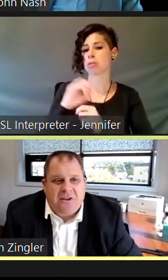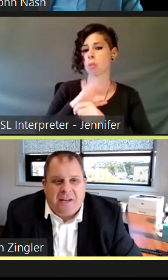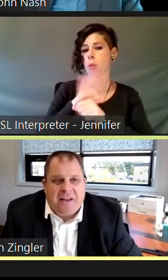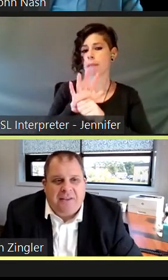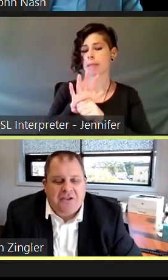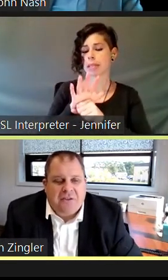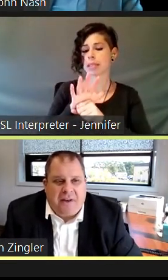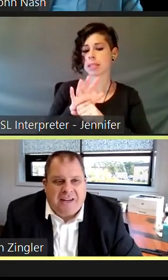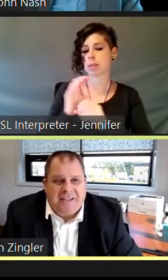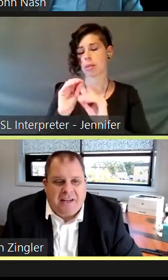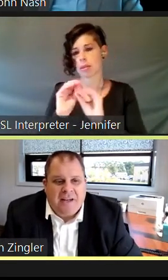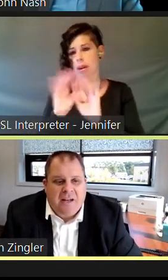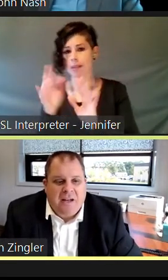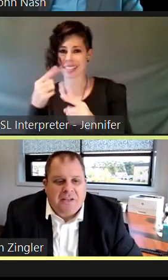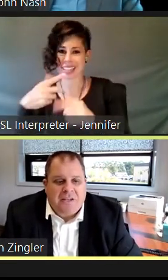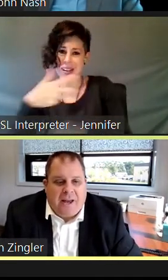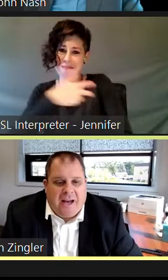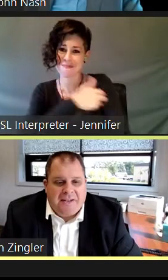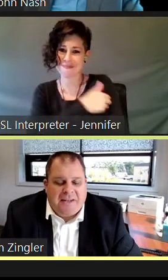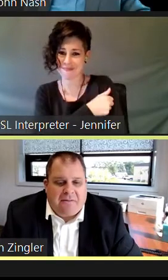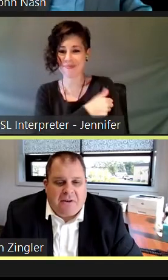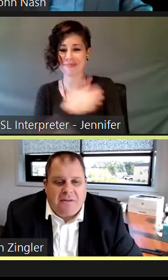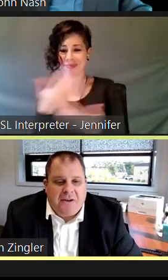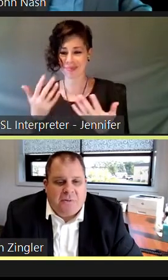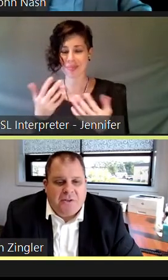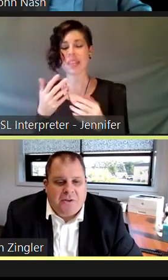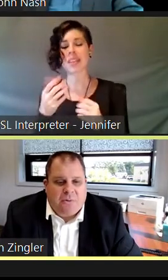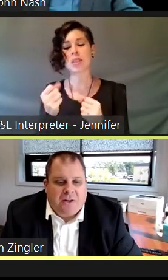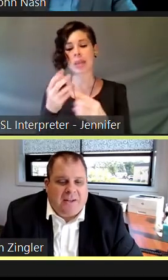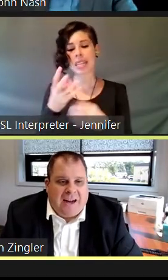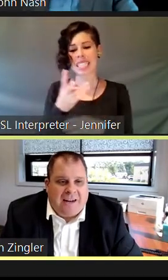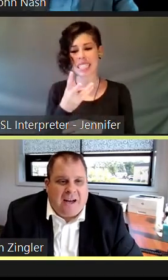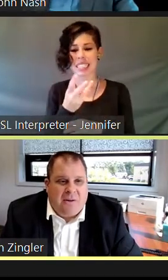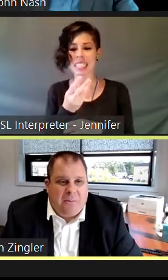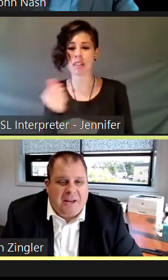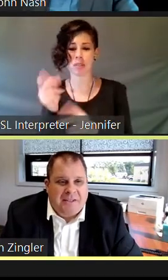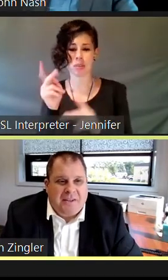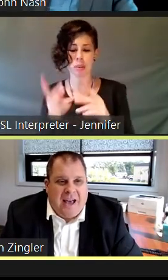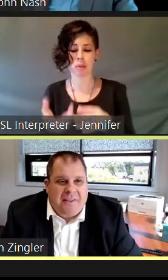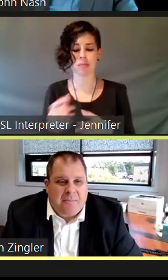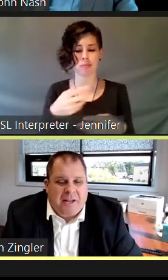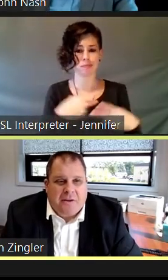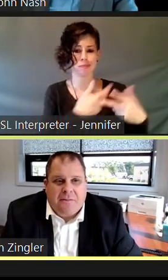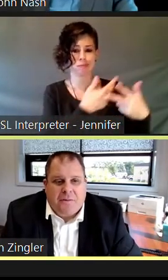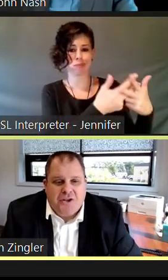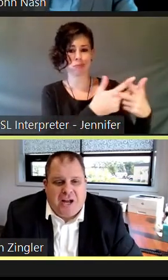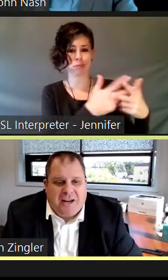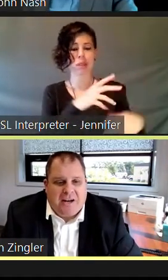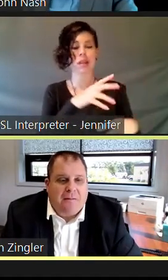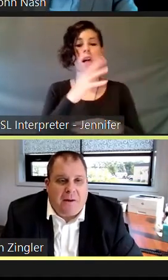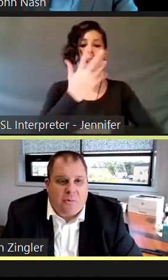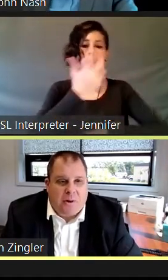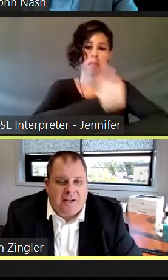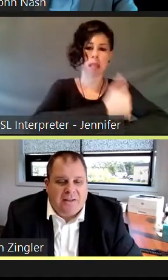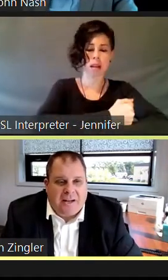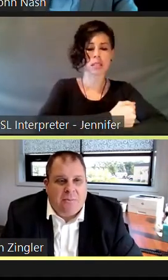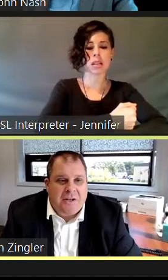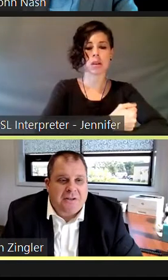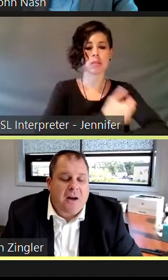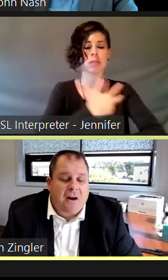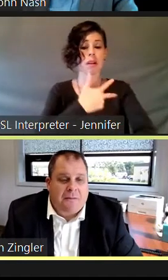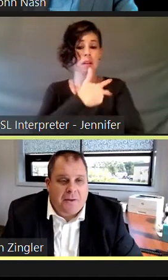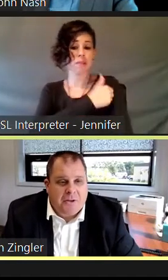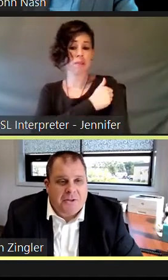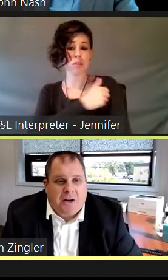they couldn't get the vaccine. So we had several individuals who were in a lockdown, and we basically had them get their first shot at our February clinic,